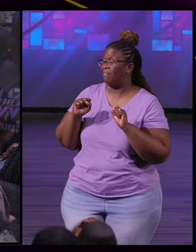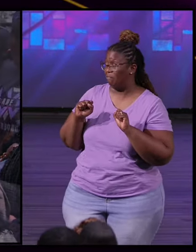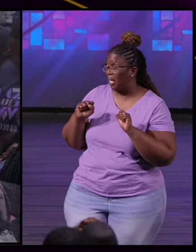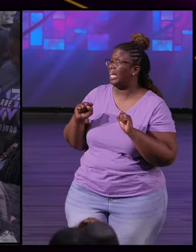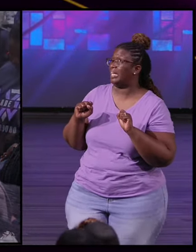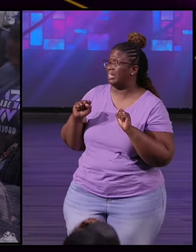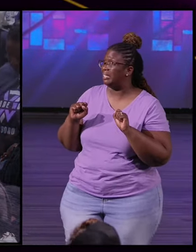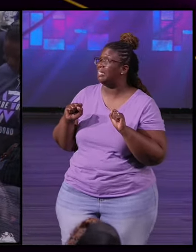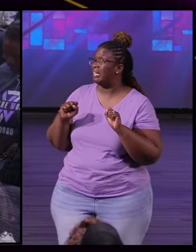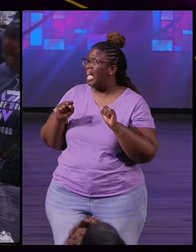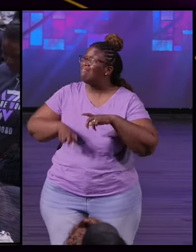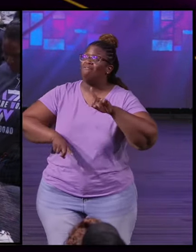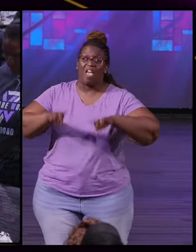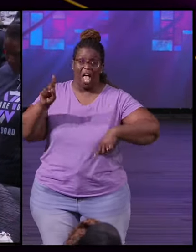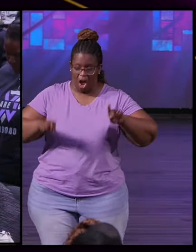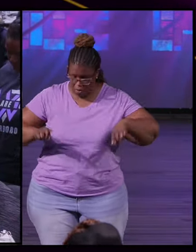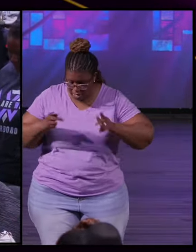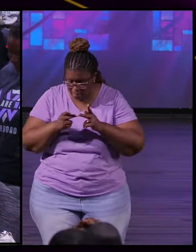people in the prison.